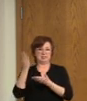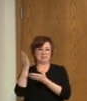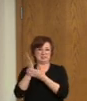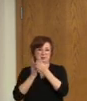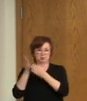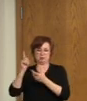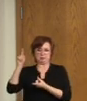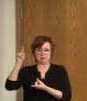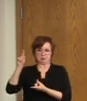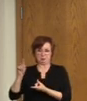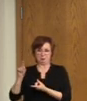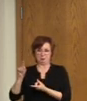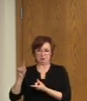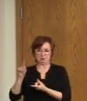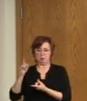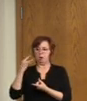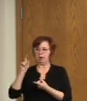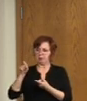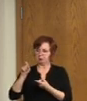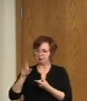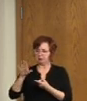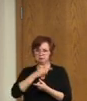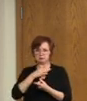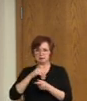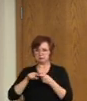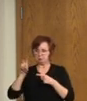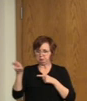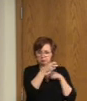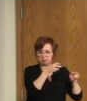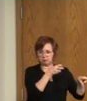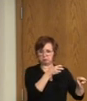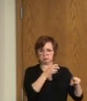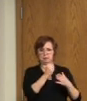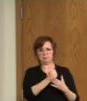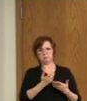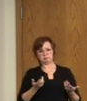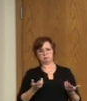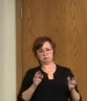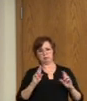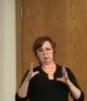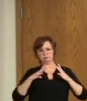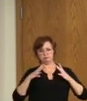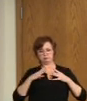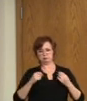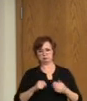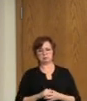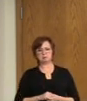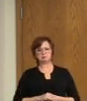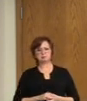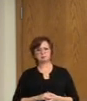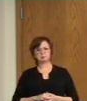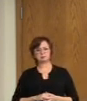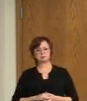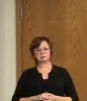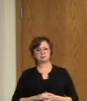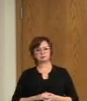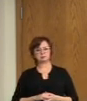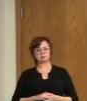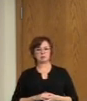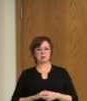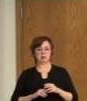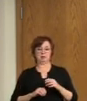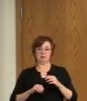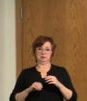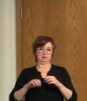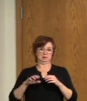right places for the right time. And that also includes the people that we're going to be utilizing in the system to administrate the vaccine. This is a